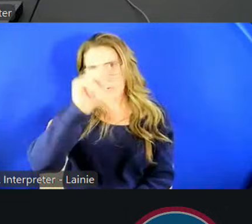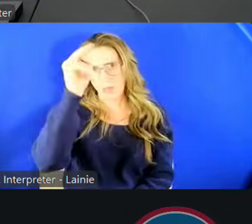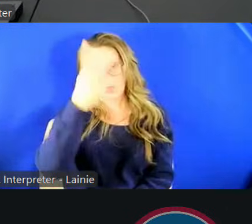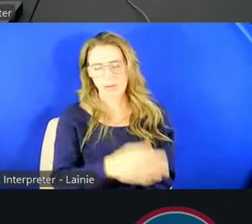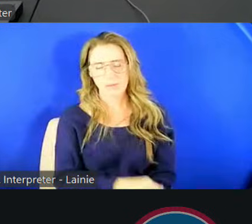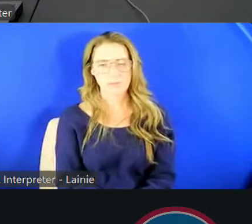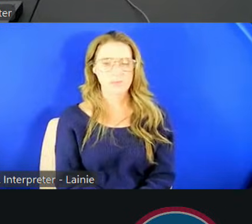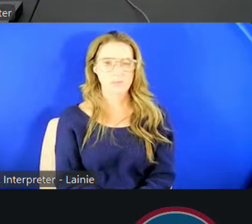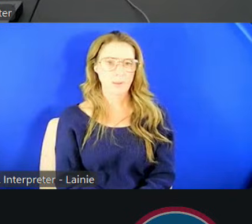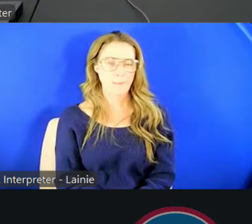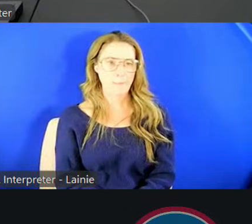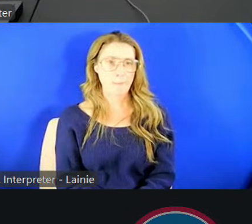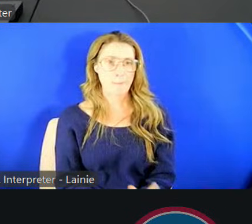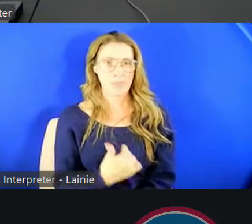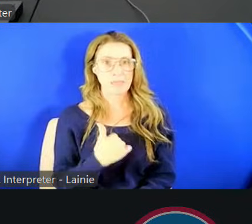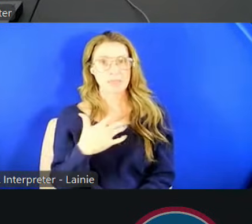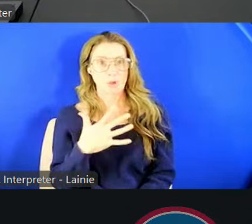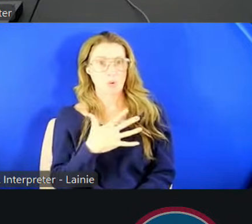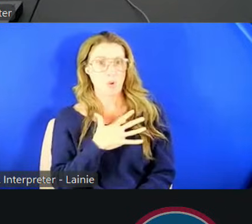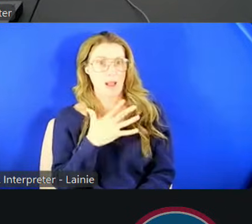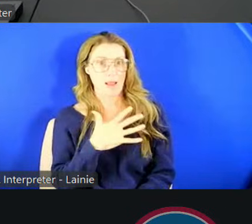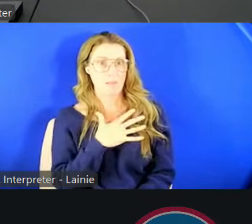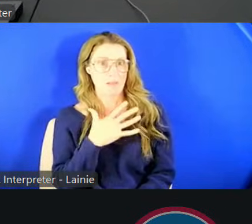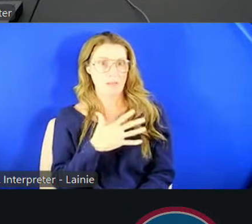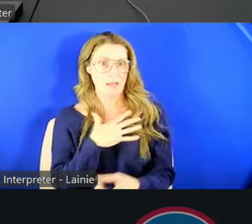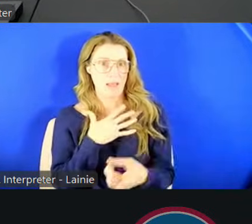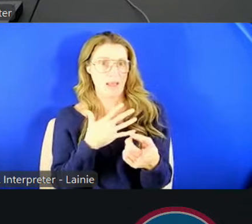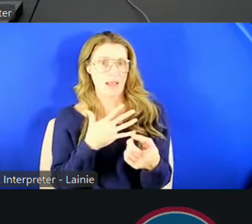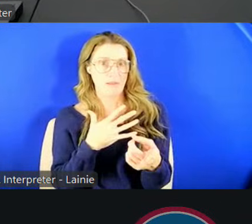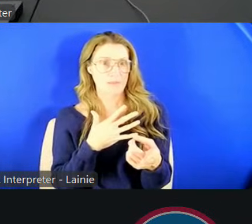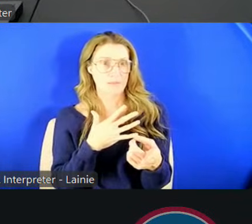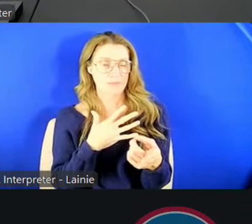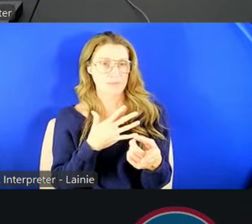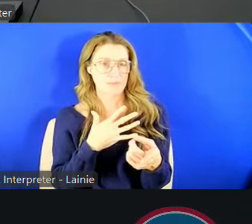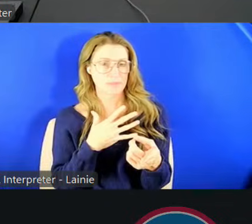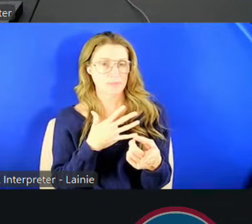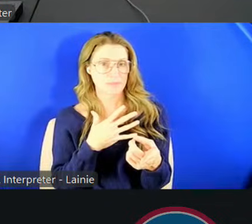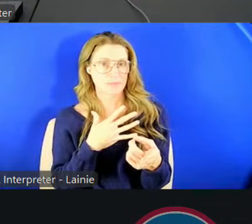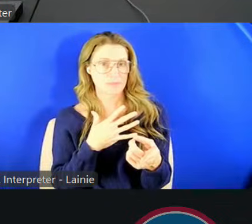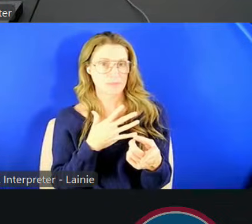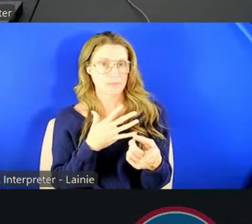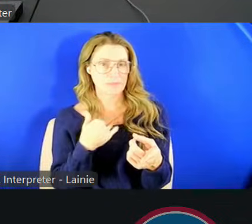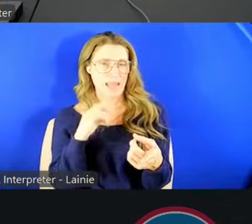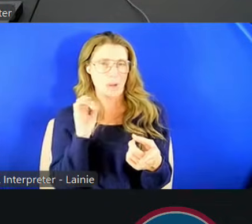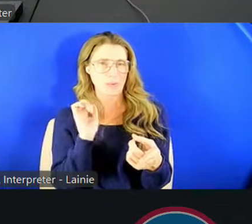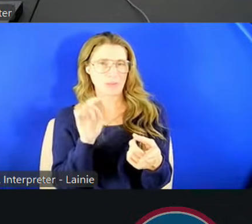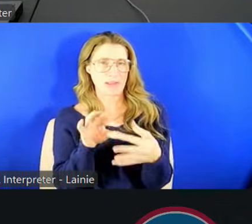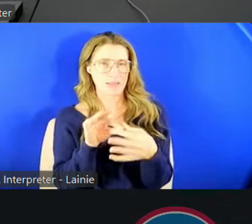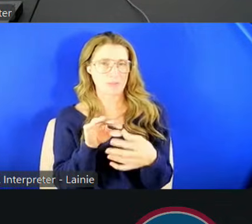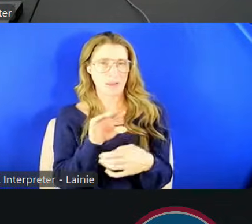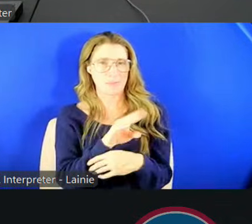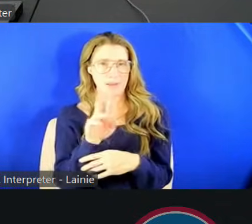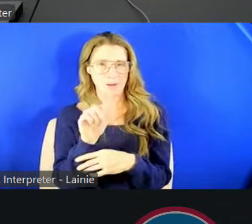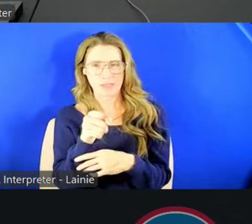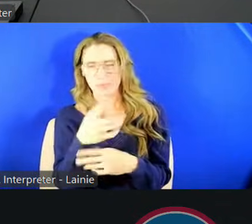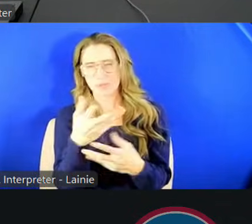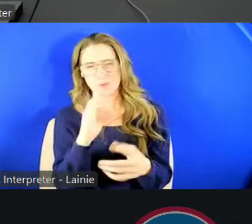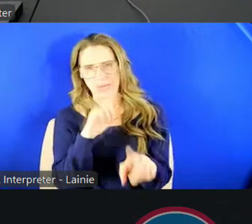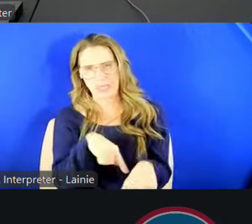So I'm glad that that's being proposed. Rob, I was going to ask about BRT, but your question was already